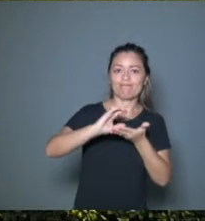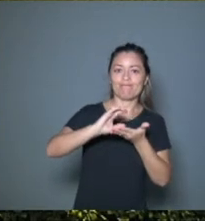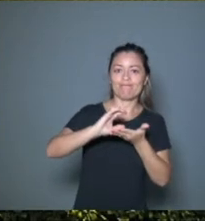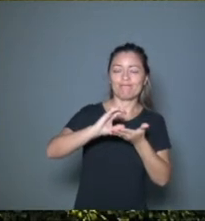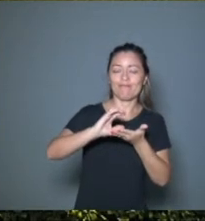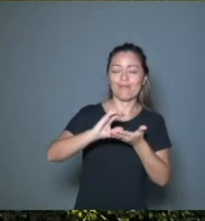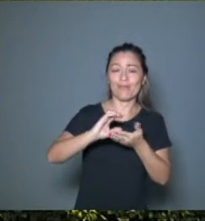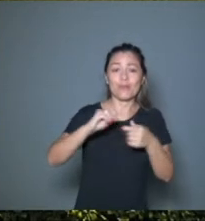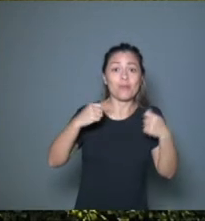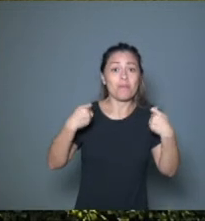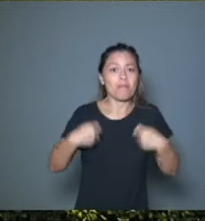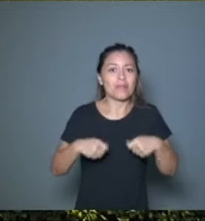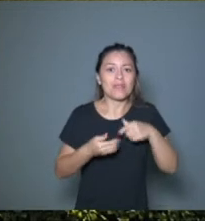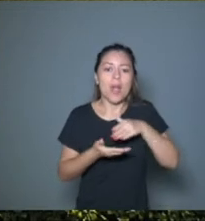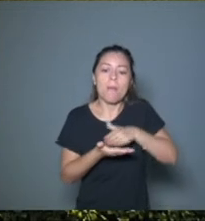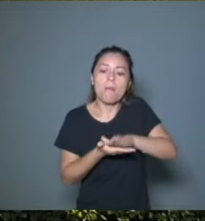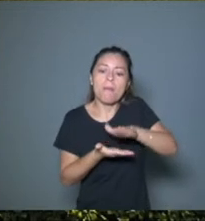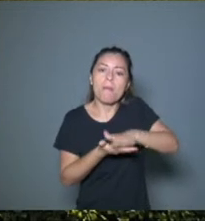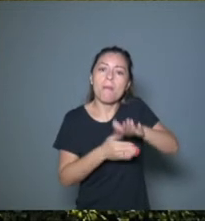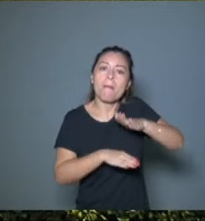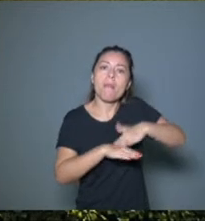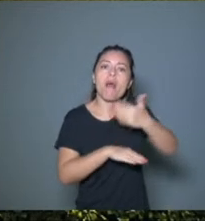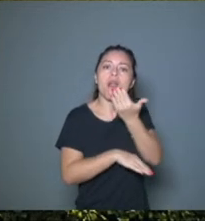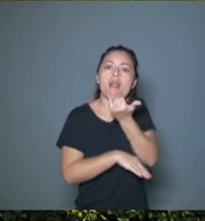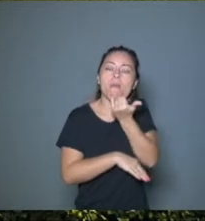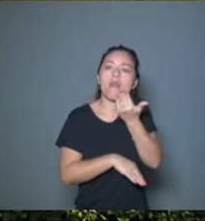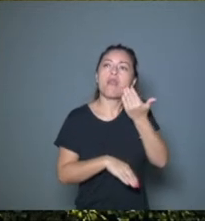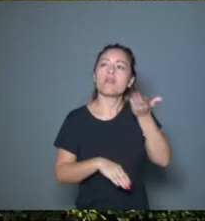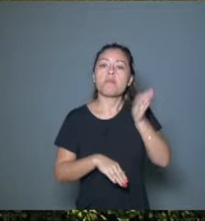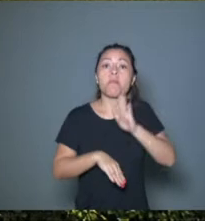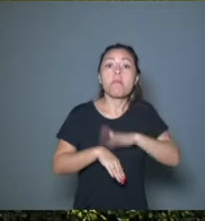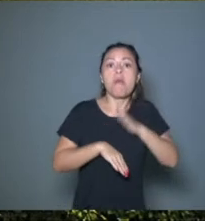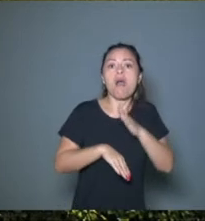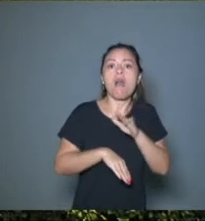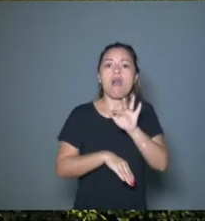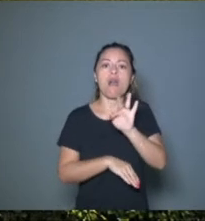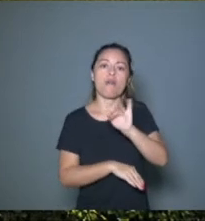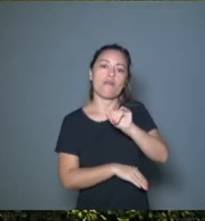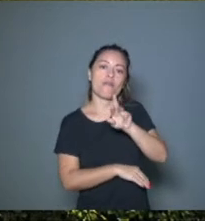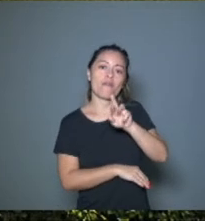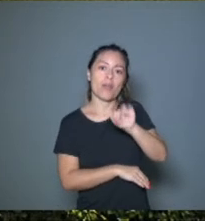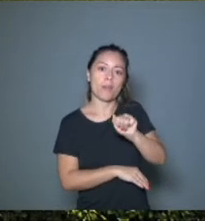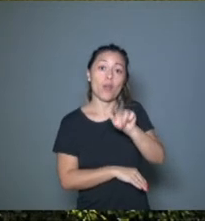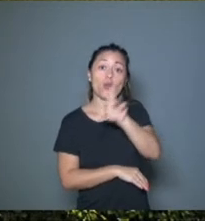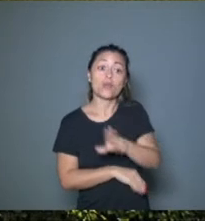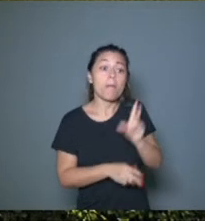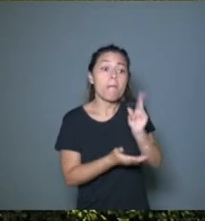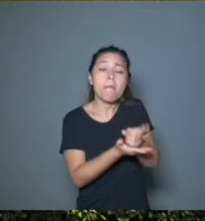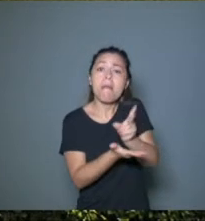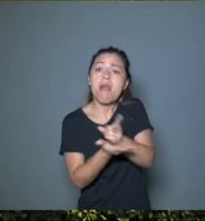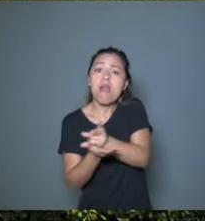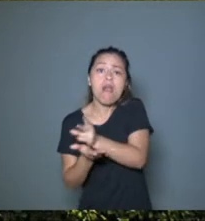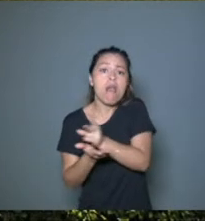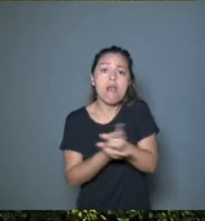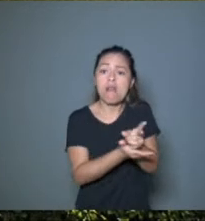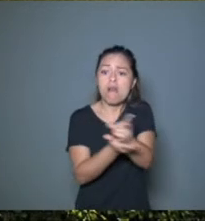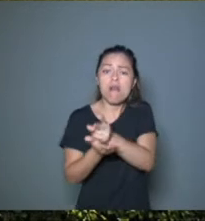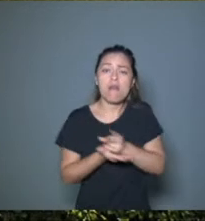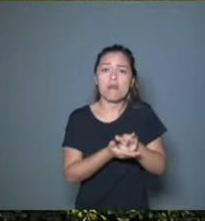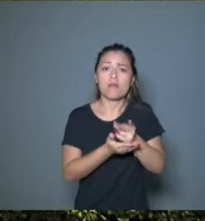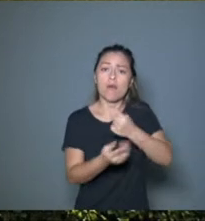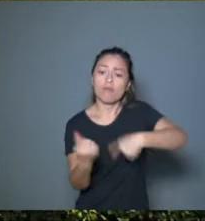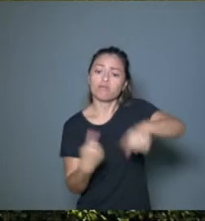sustainability-wise. We must produce more food, more fiber, while using the same